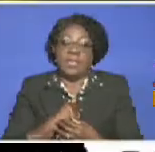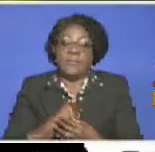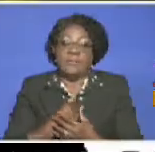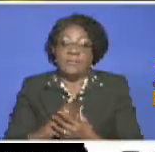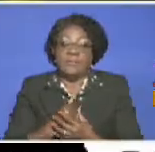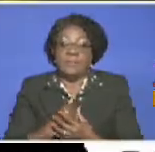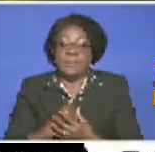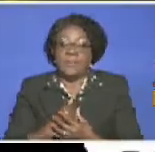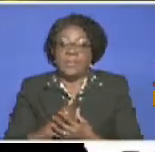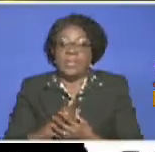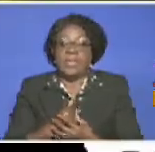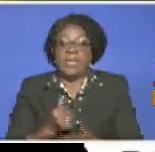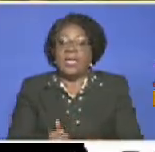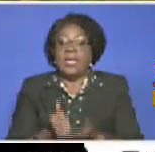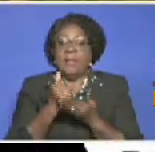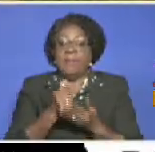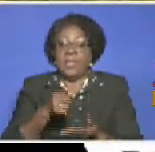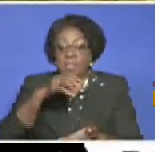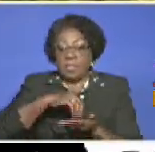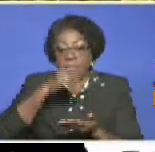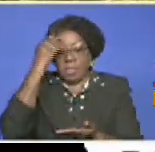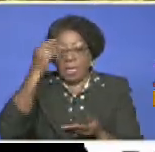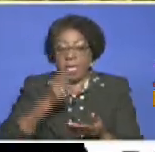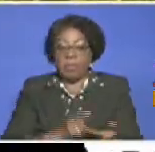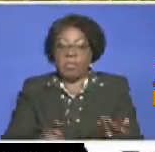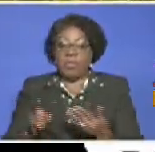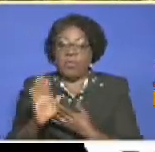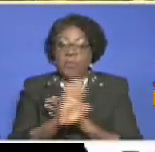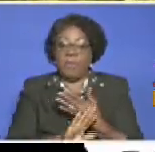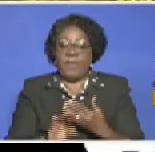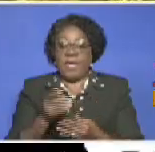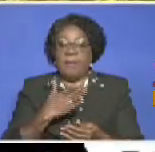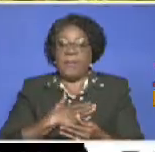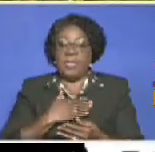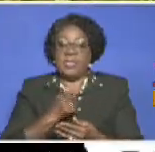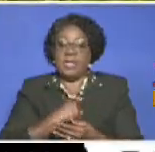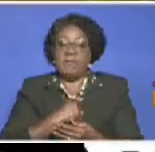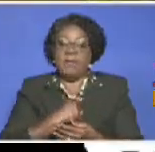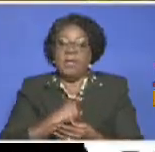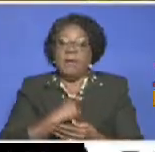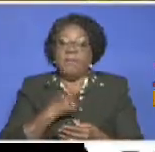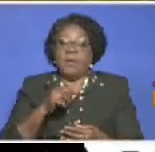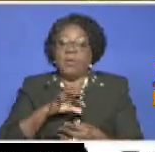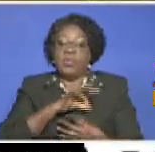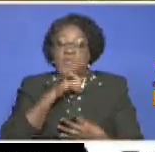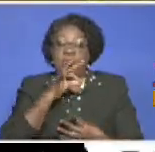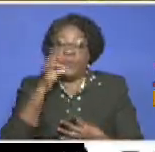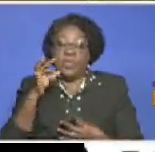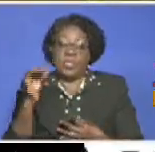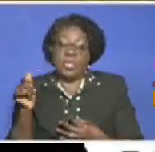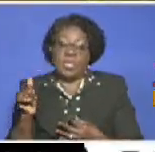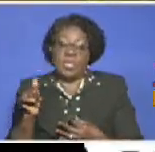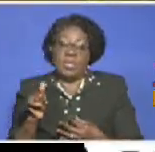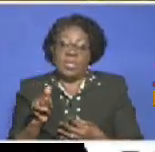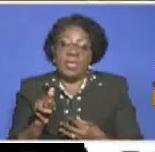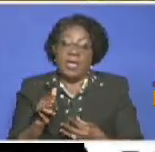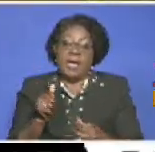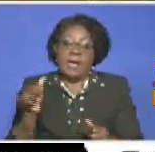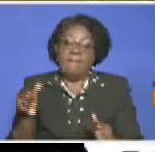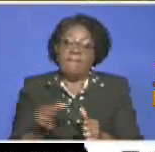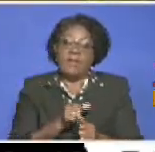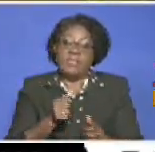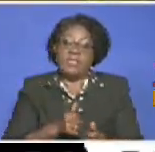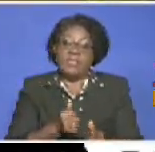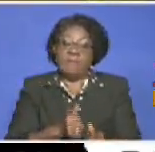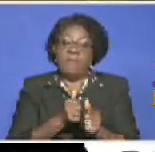joined. It doesn't just help me learn how to defend myself physically, but how to defend myself spiritually. At first, I was a follower, but now